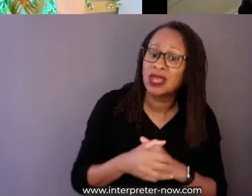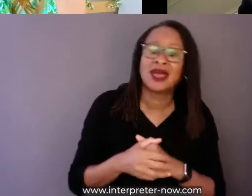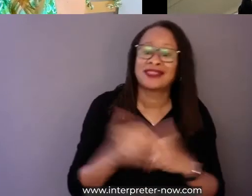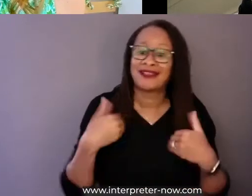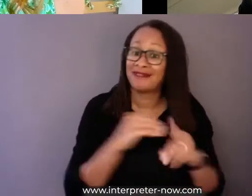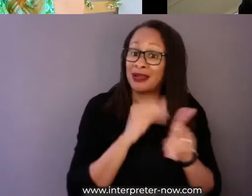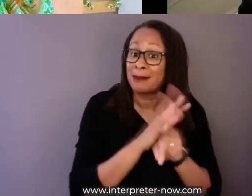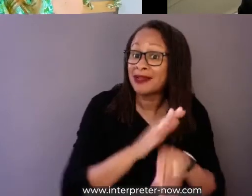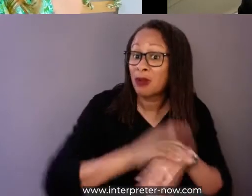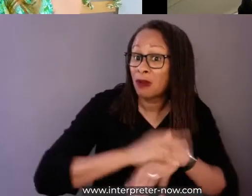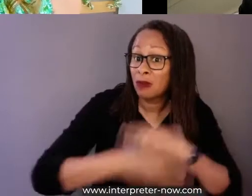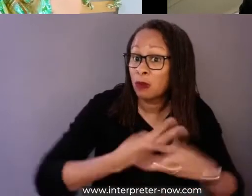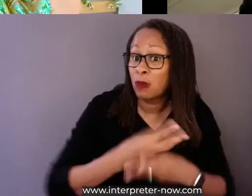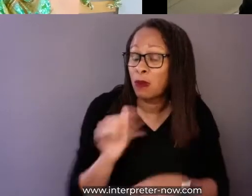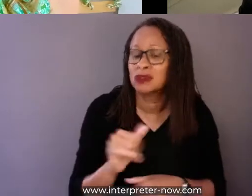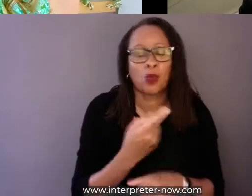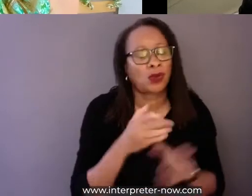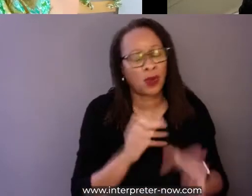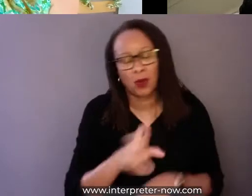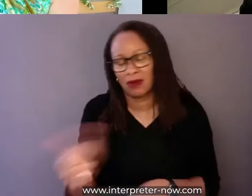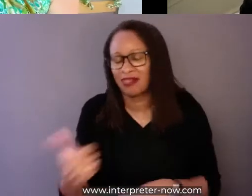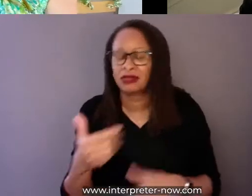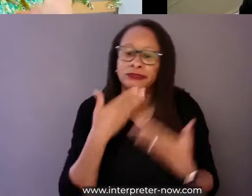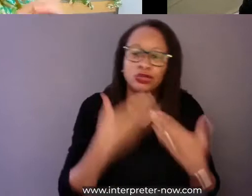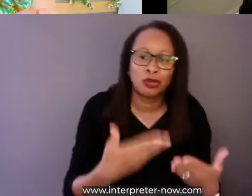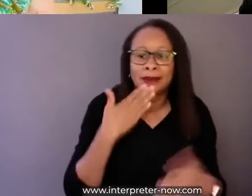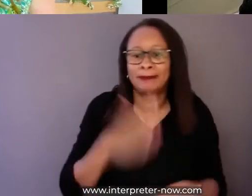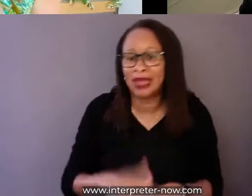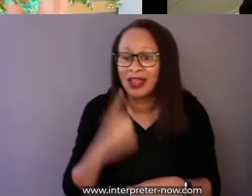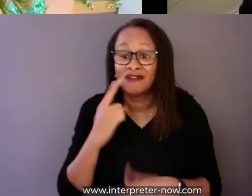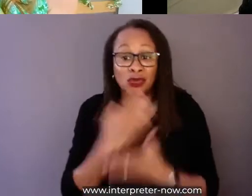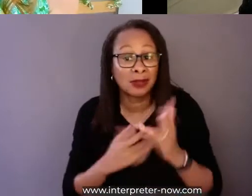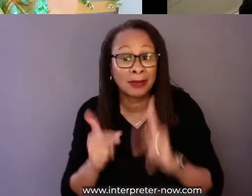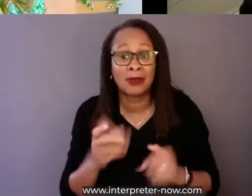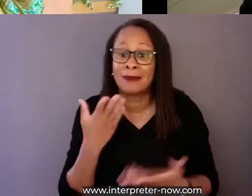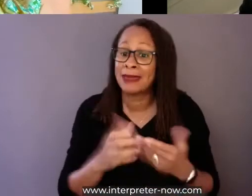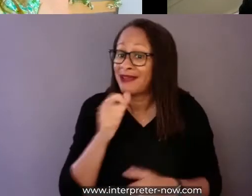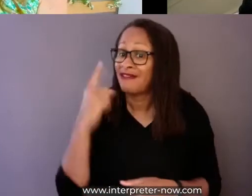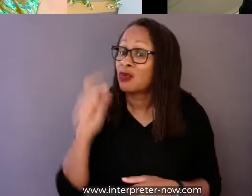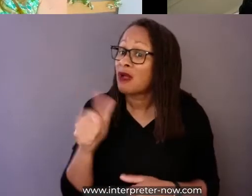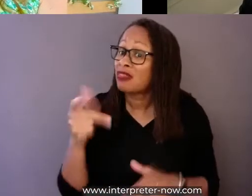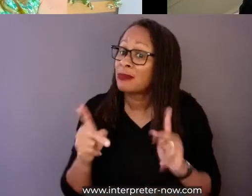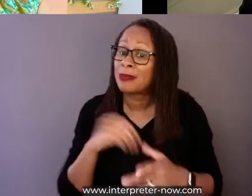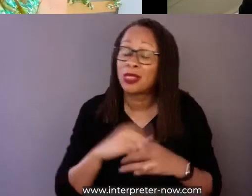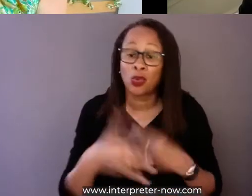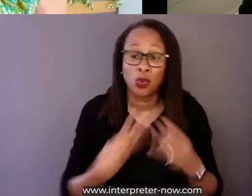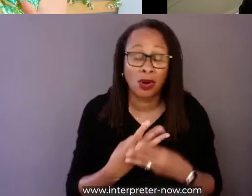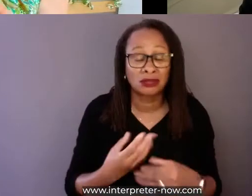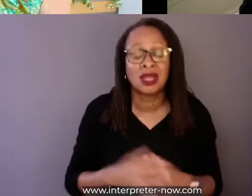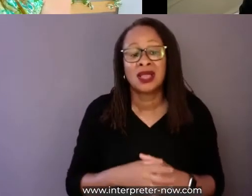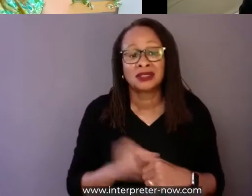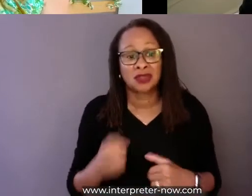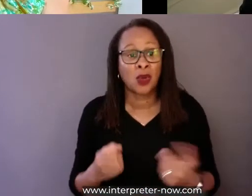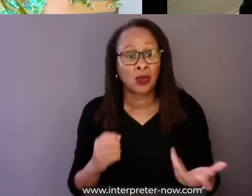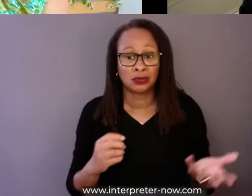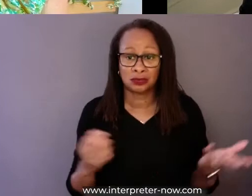impact on the world one way or the other, good or bad, for some people and maybe not for other people in the world too, right? And so so that is